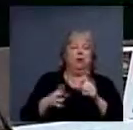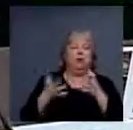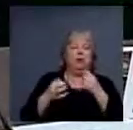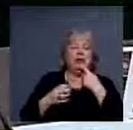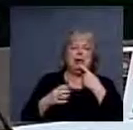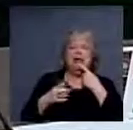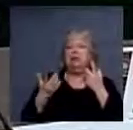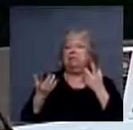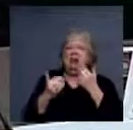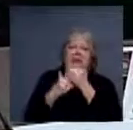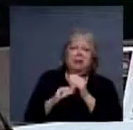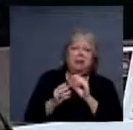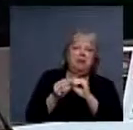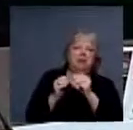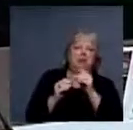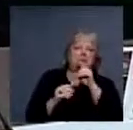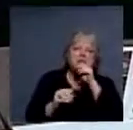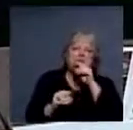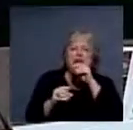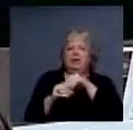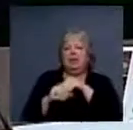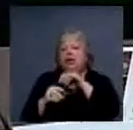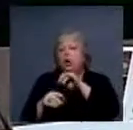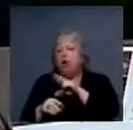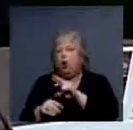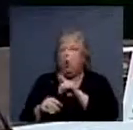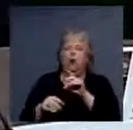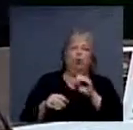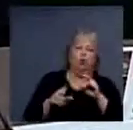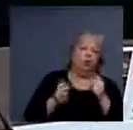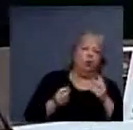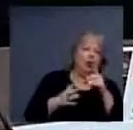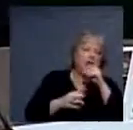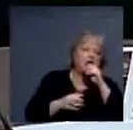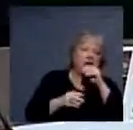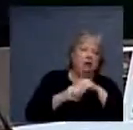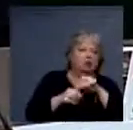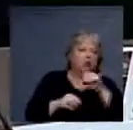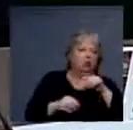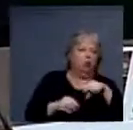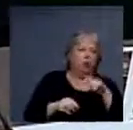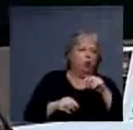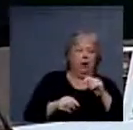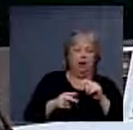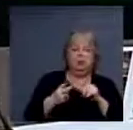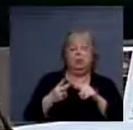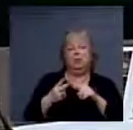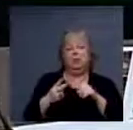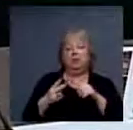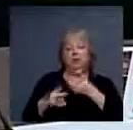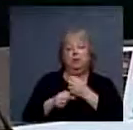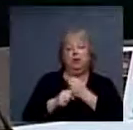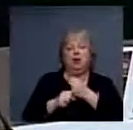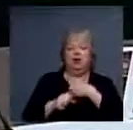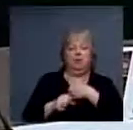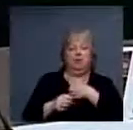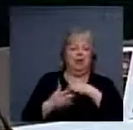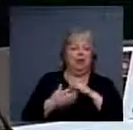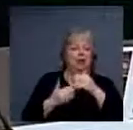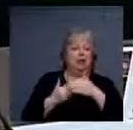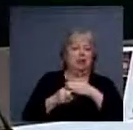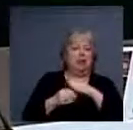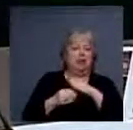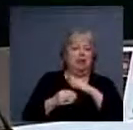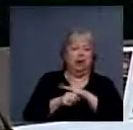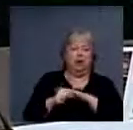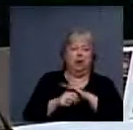many chickens in a yard, so many square feet in the yard. Also, we've got complaints that my neighborhood people do not want